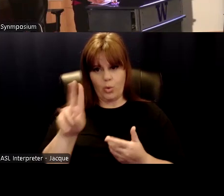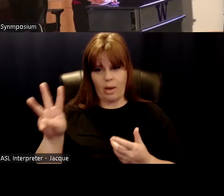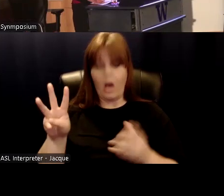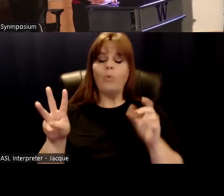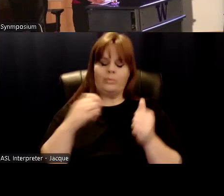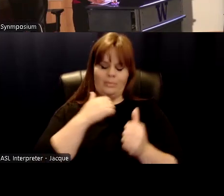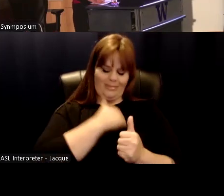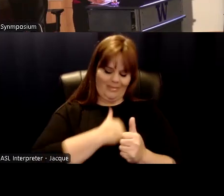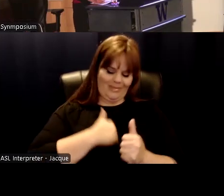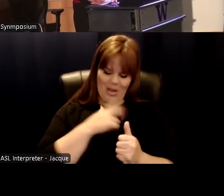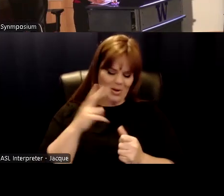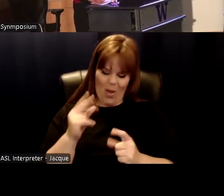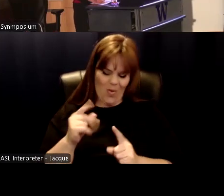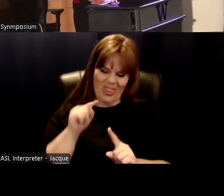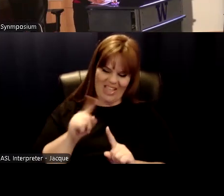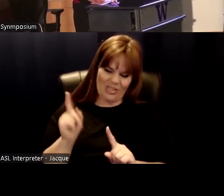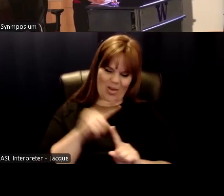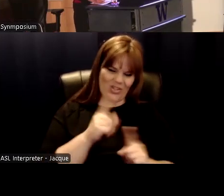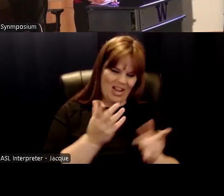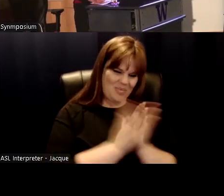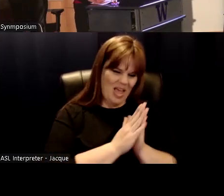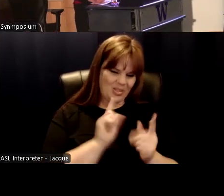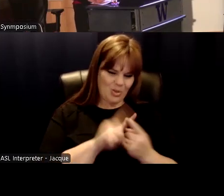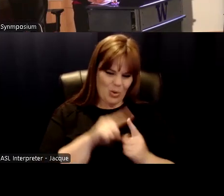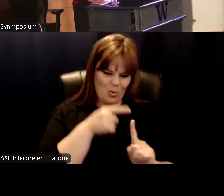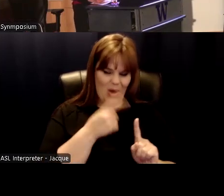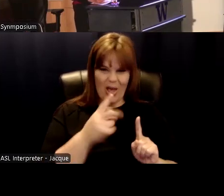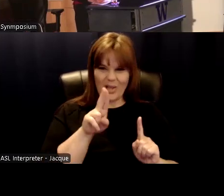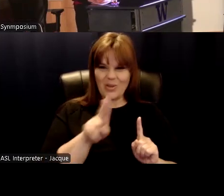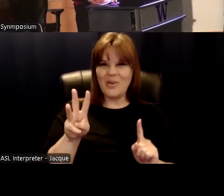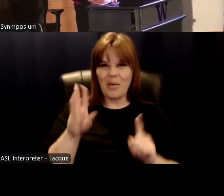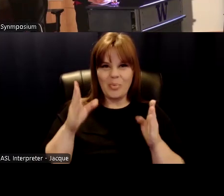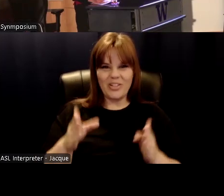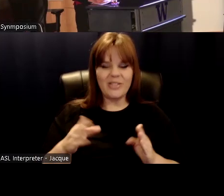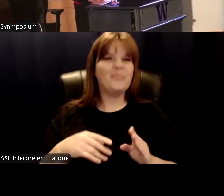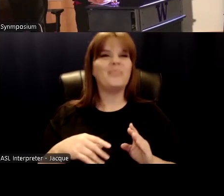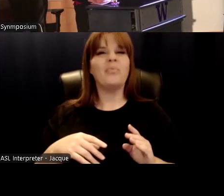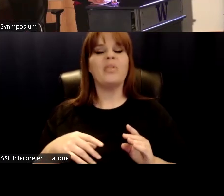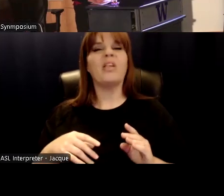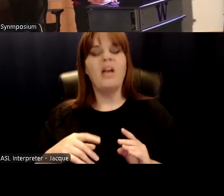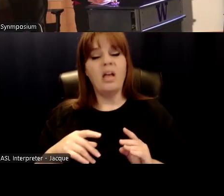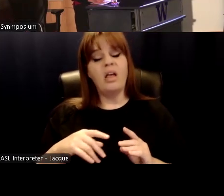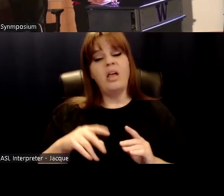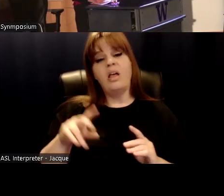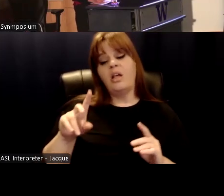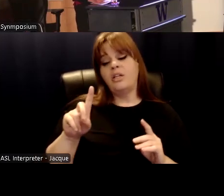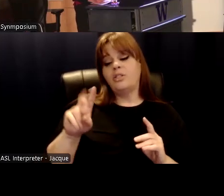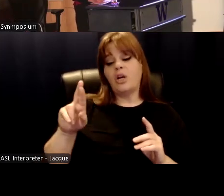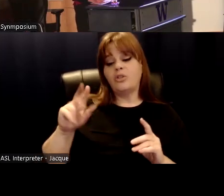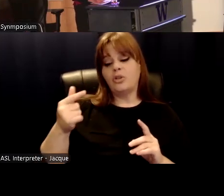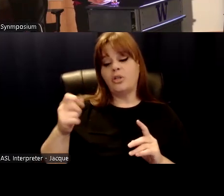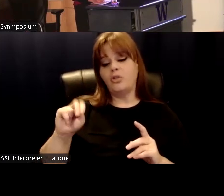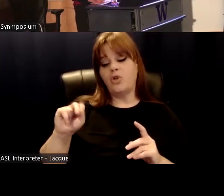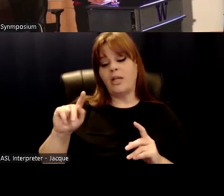this question should go actually to one of our UW folks. So let's see Dr. Gentili take it. How